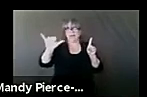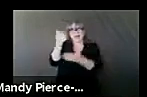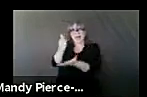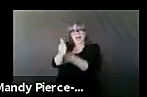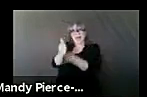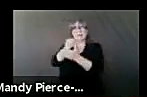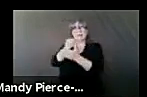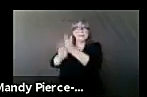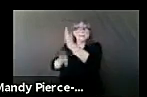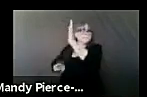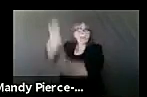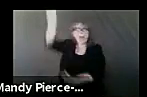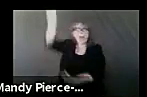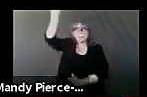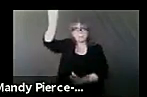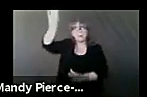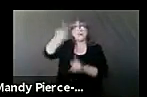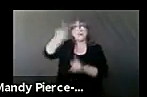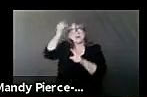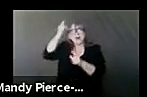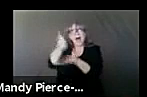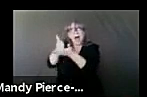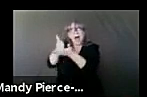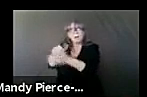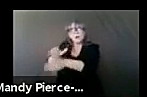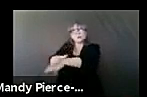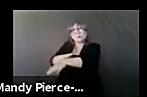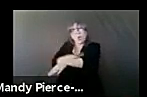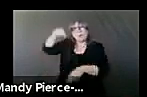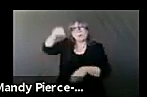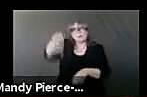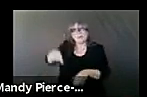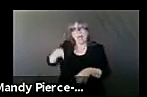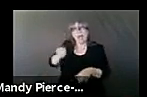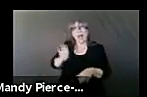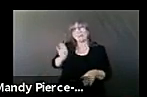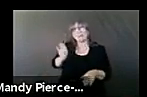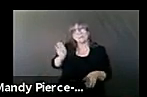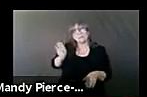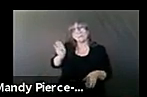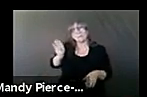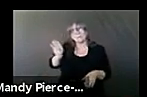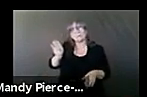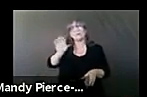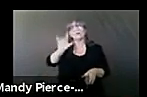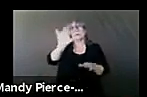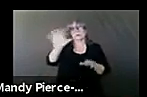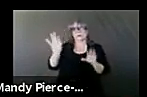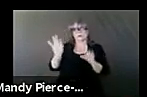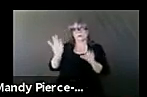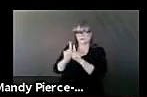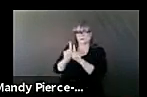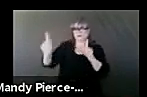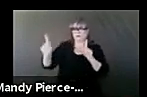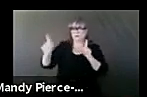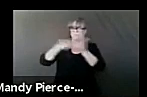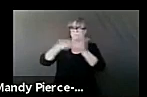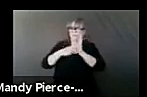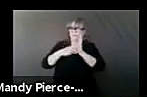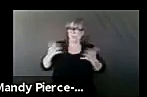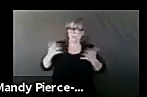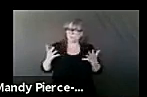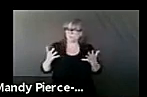achieved. And because of the delay from implementation of social distancing strategies to the time the impact of those strategies is observed, it is